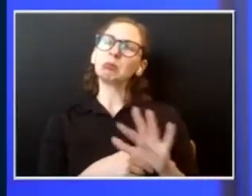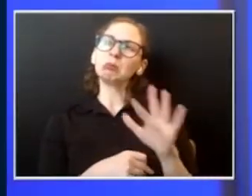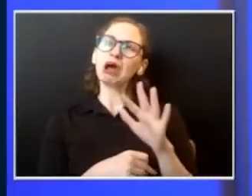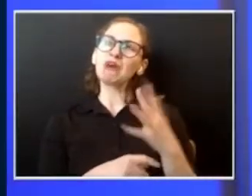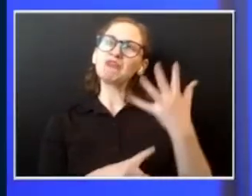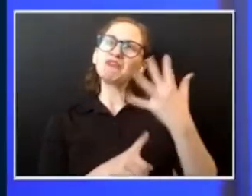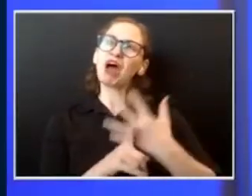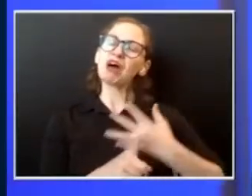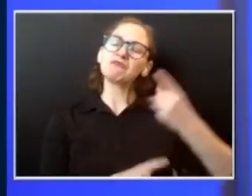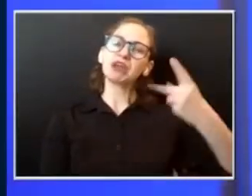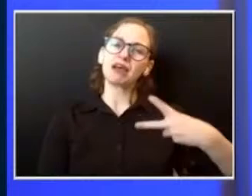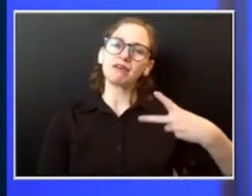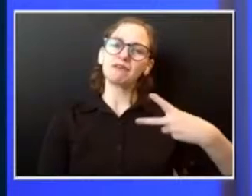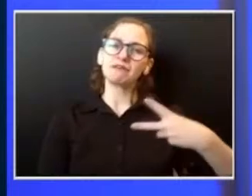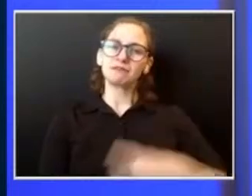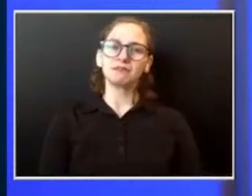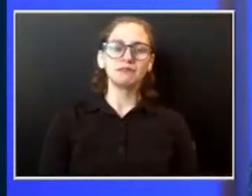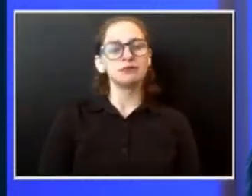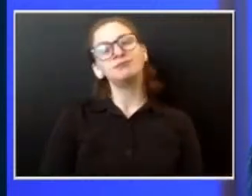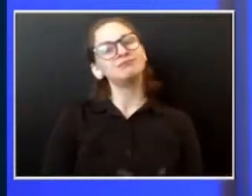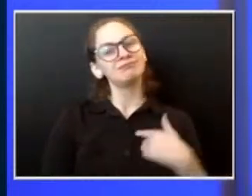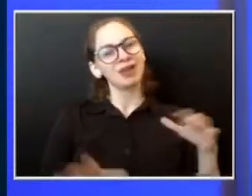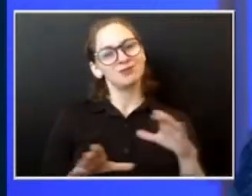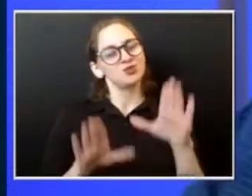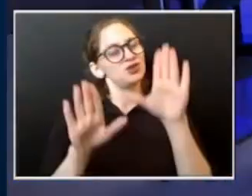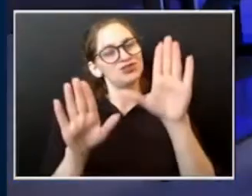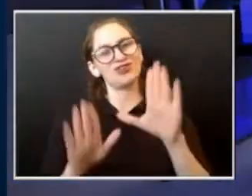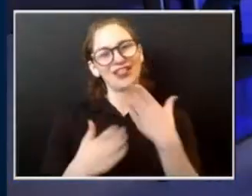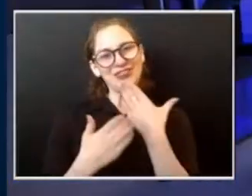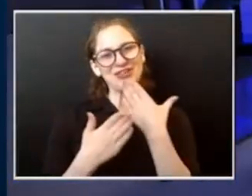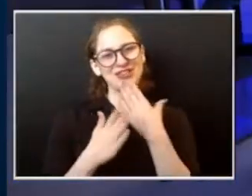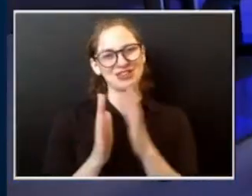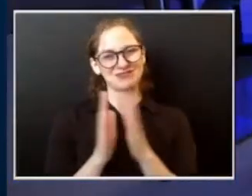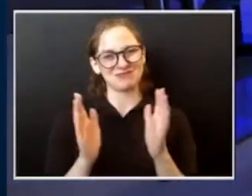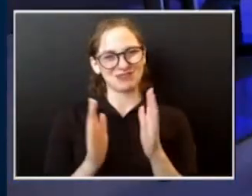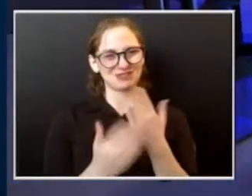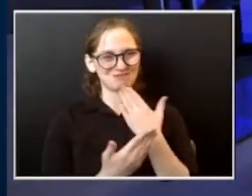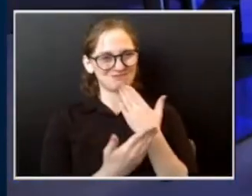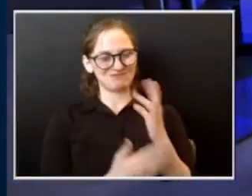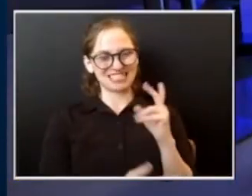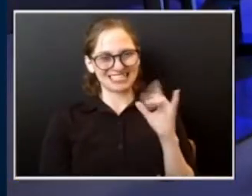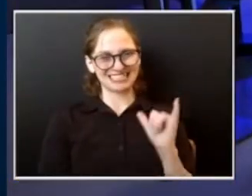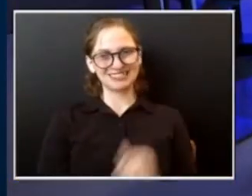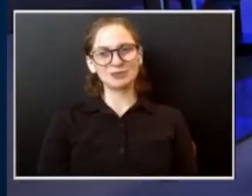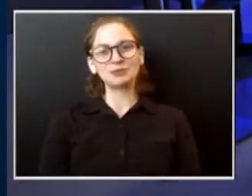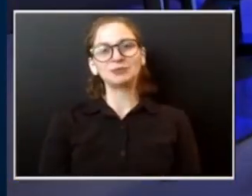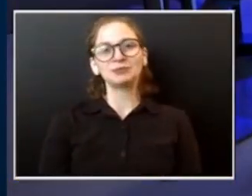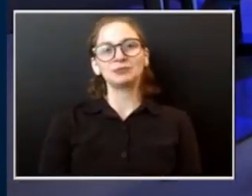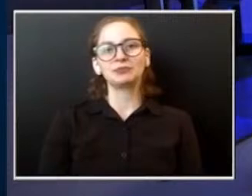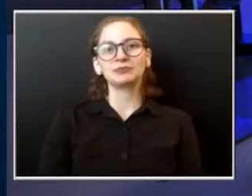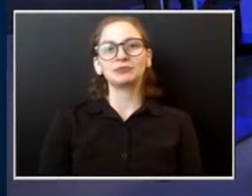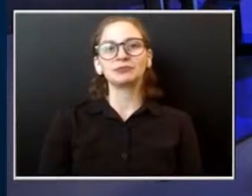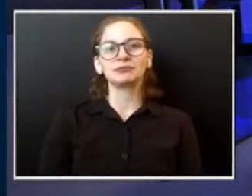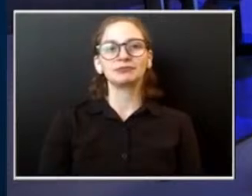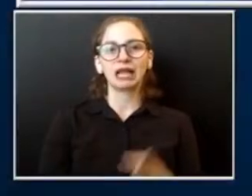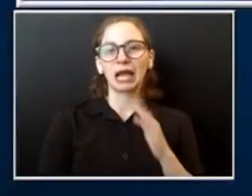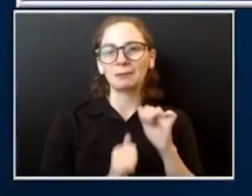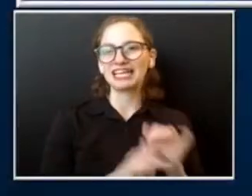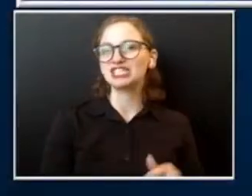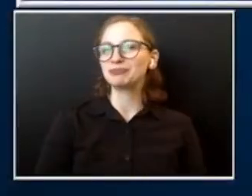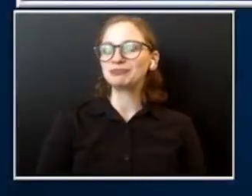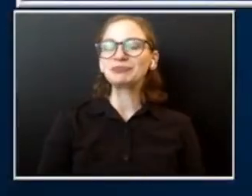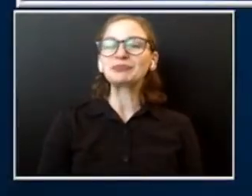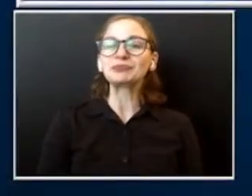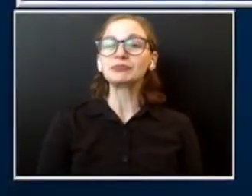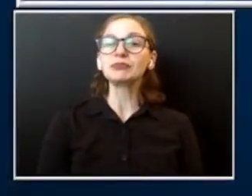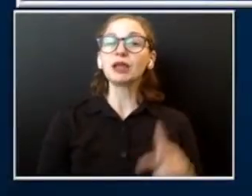And yeah, I'm doing great. Thank you very much, Cindy. All right. God bless you, girl. Love you. Paul has a Alexis. question for Cindy.